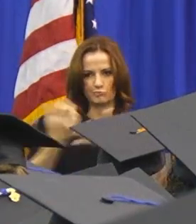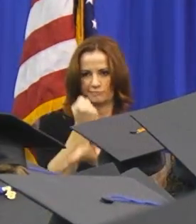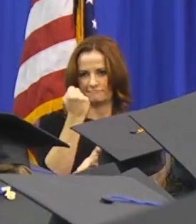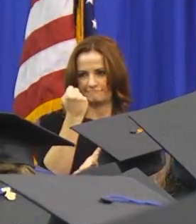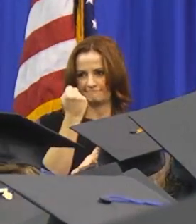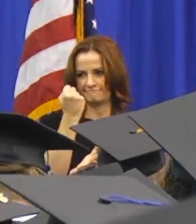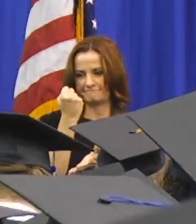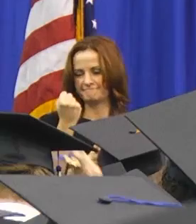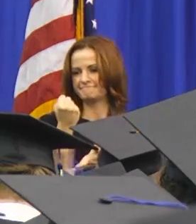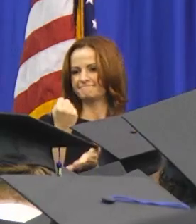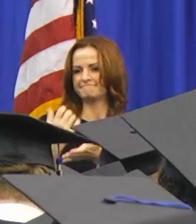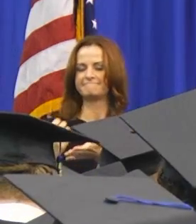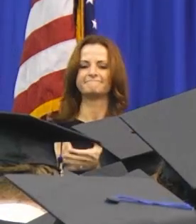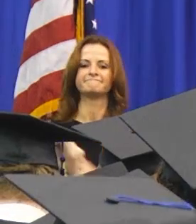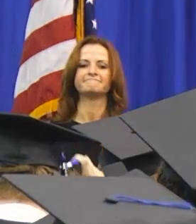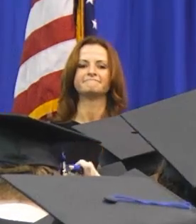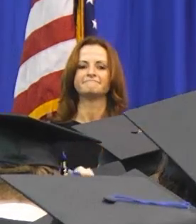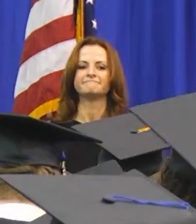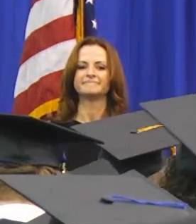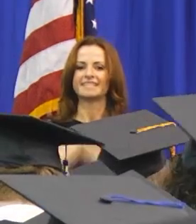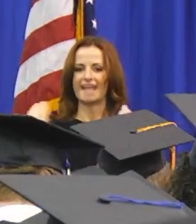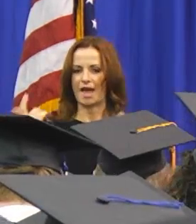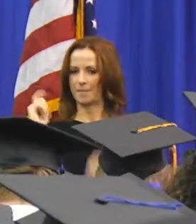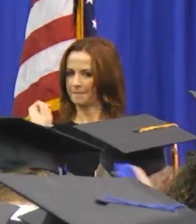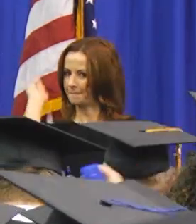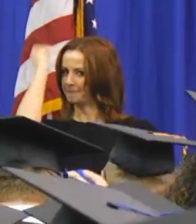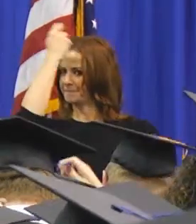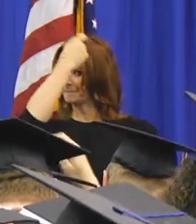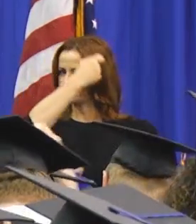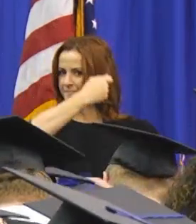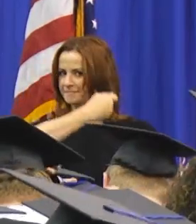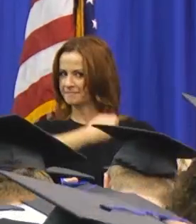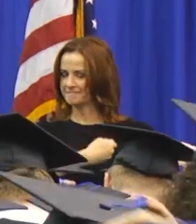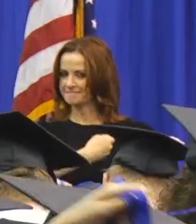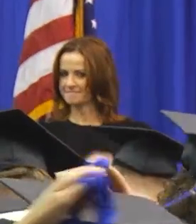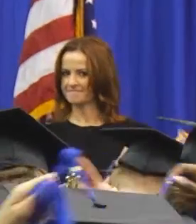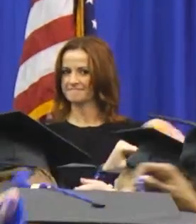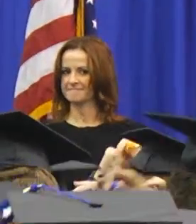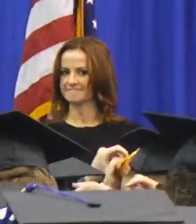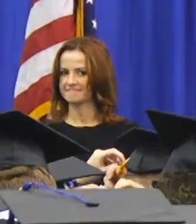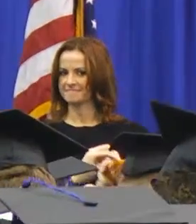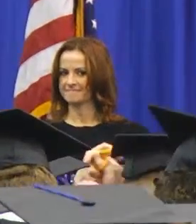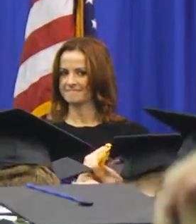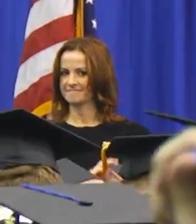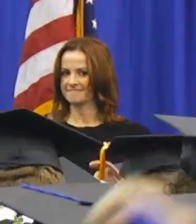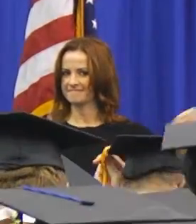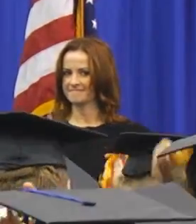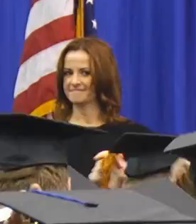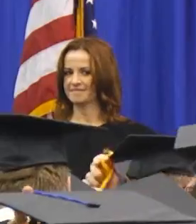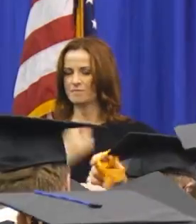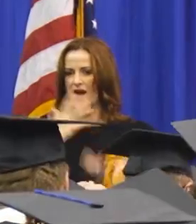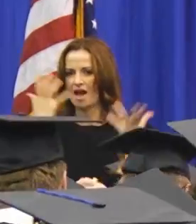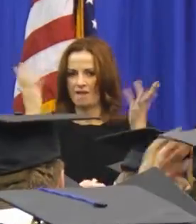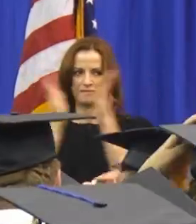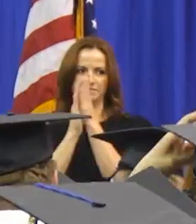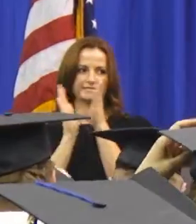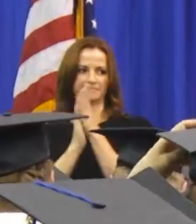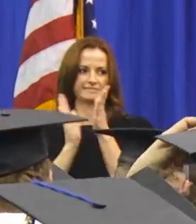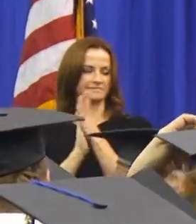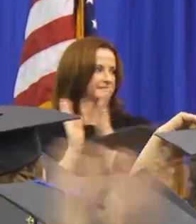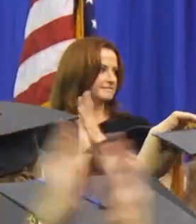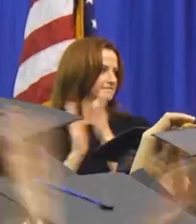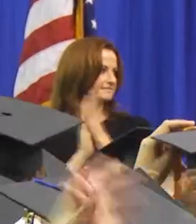earned. You may change your tassels to the left side. Woo!